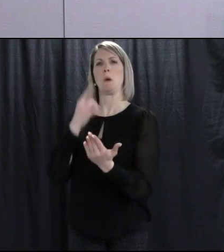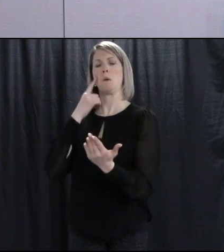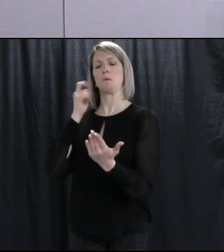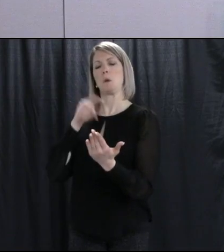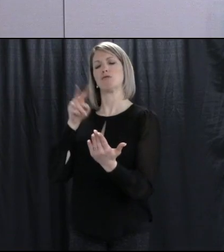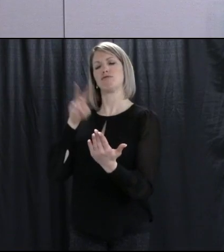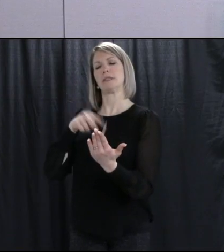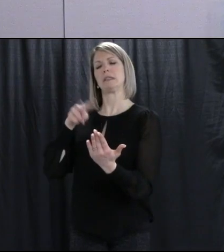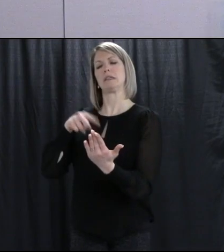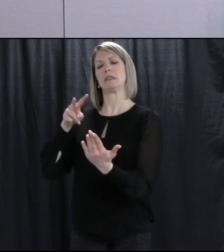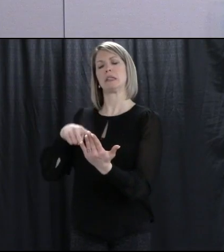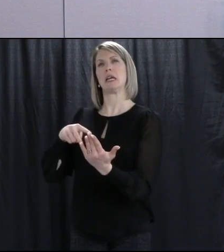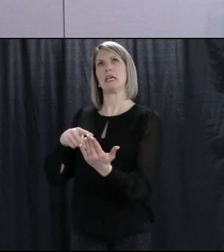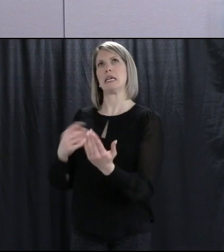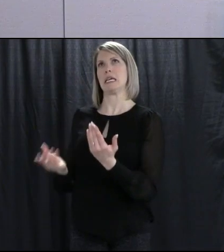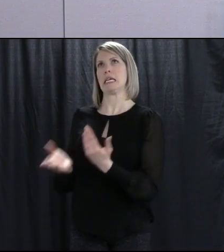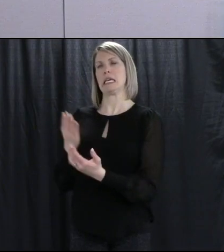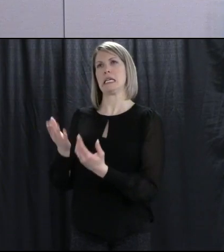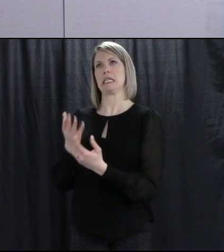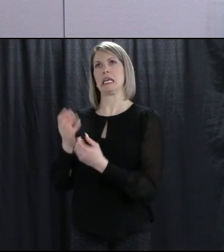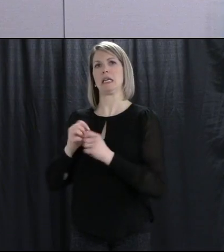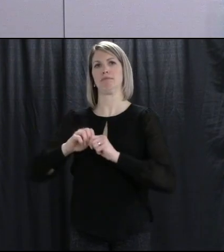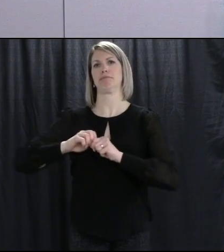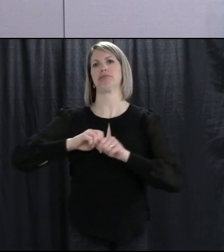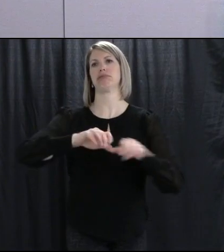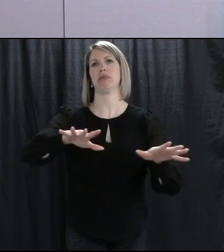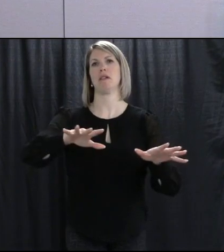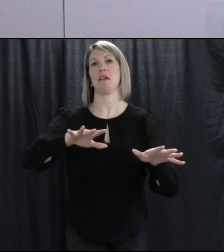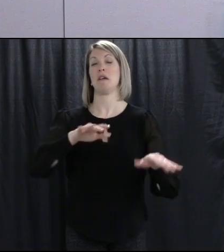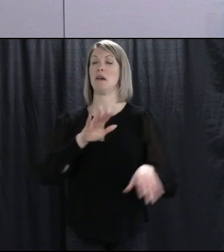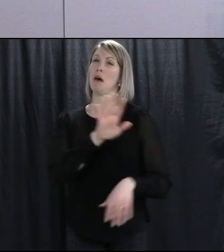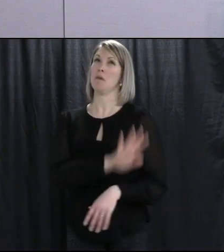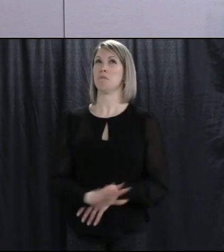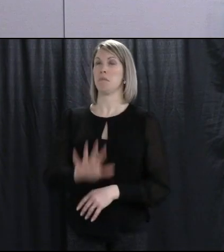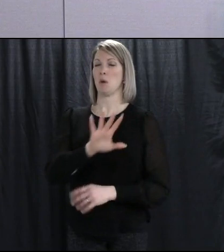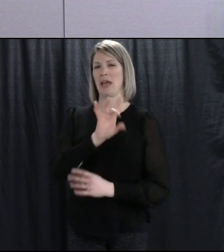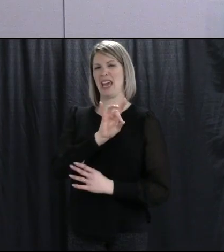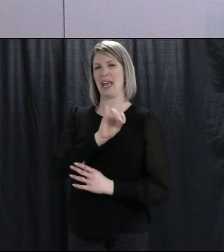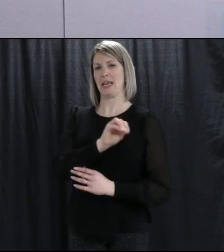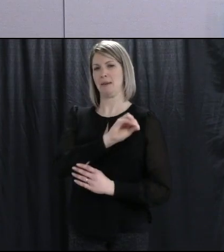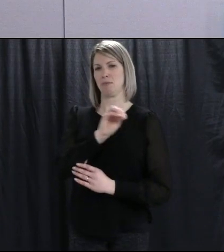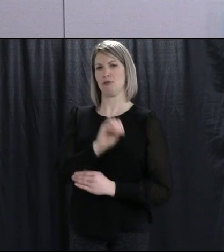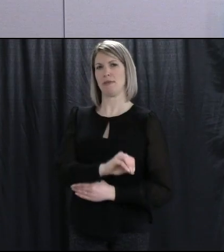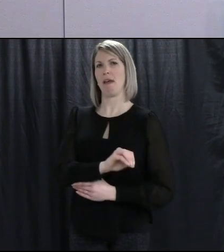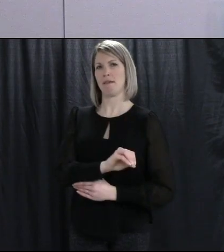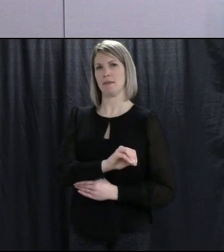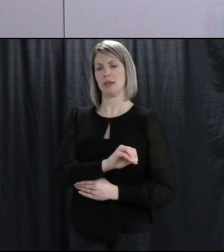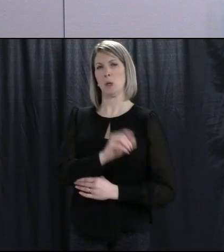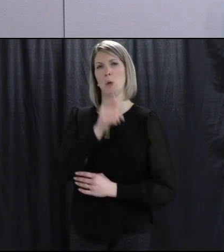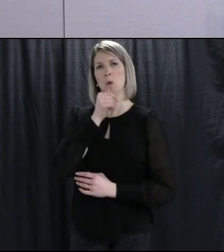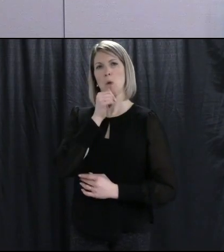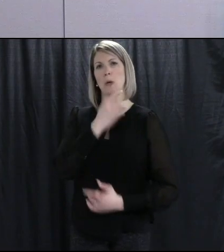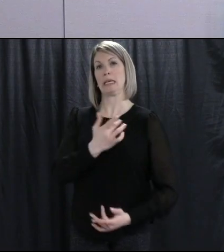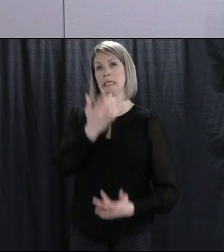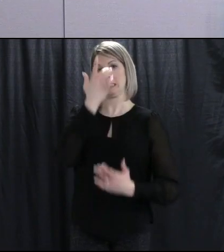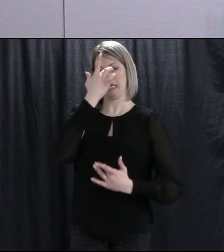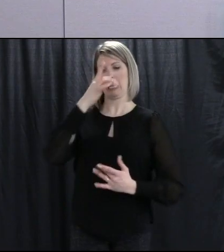than originally thought, that about 80% of cases may actually be hidden cases, people who aren't actually